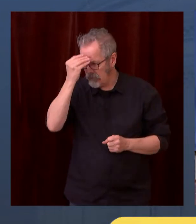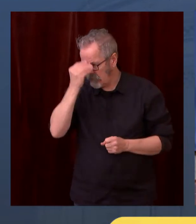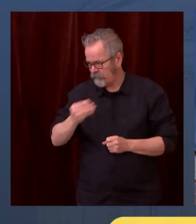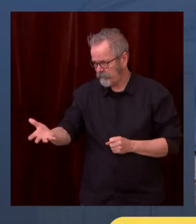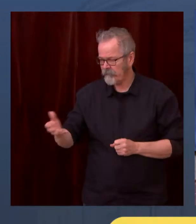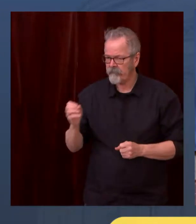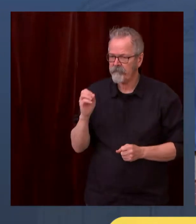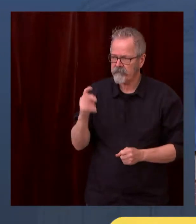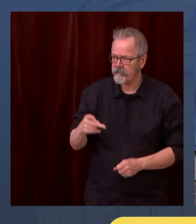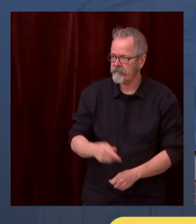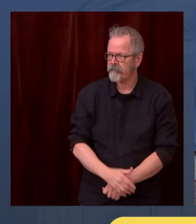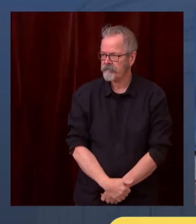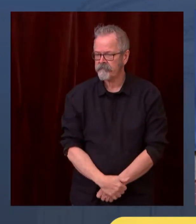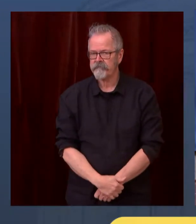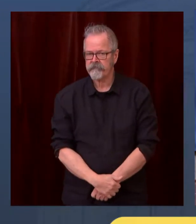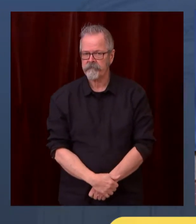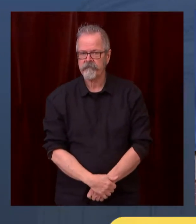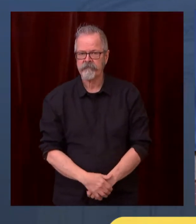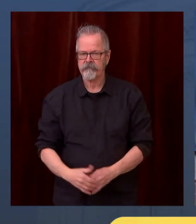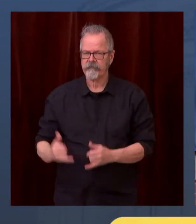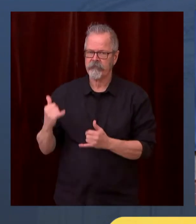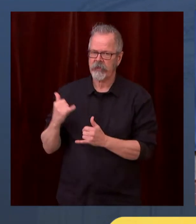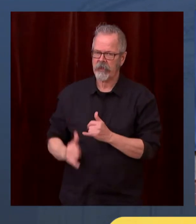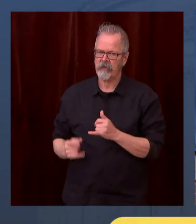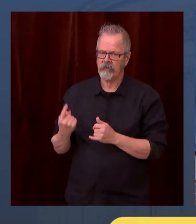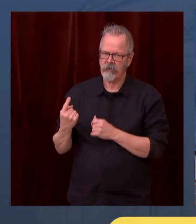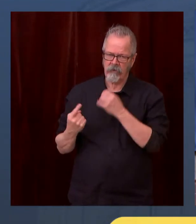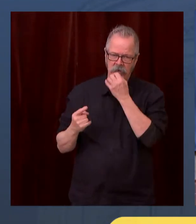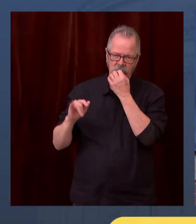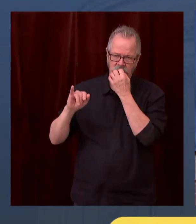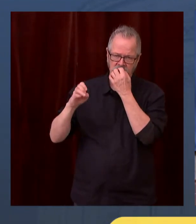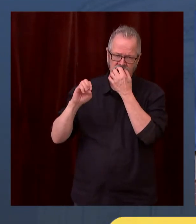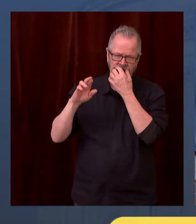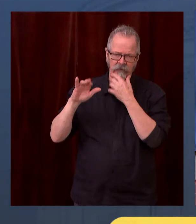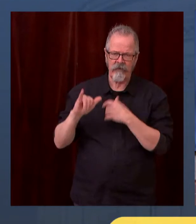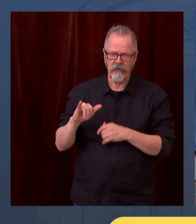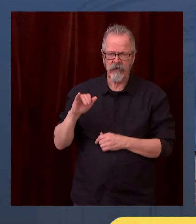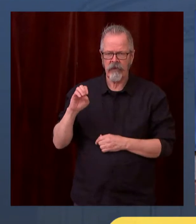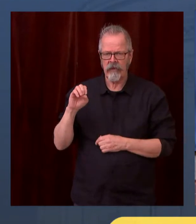Great. Final question comes from Jerry with the Everett Herald.